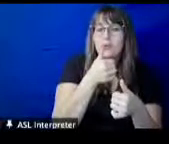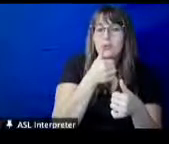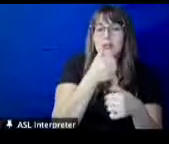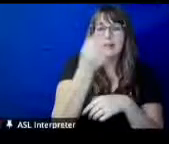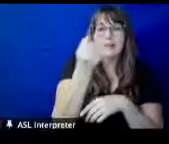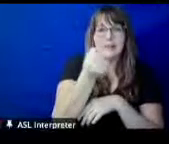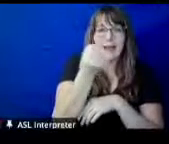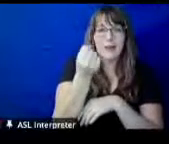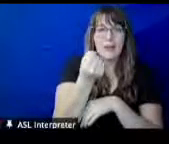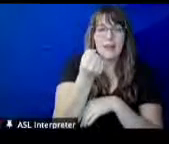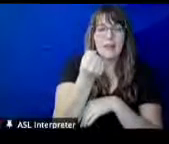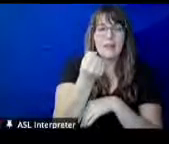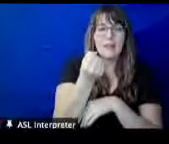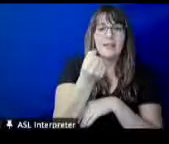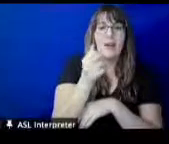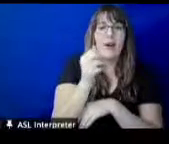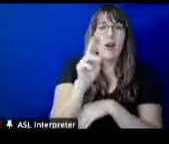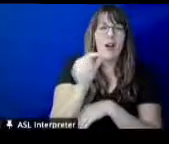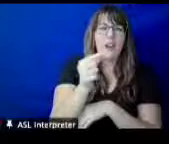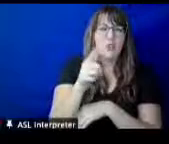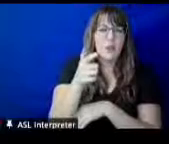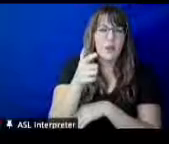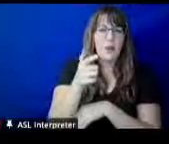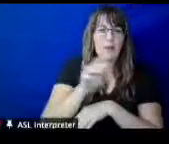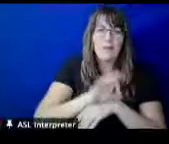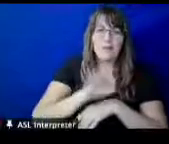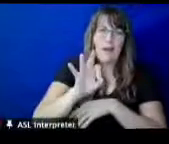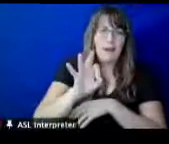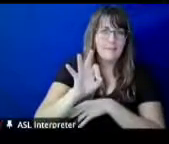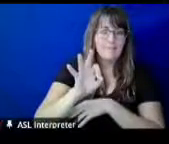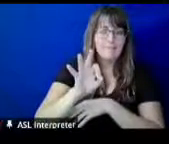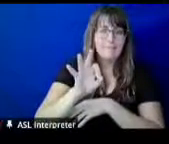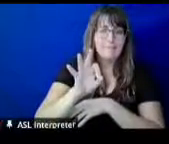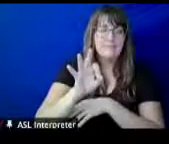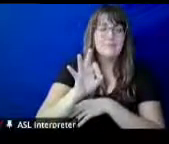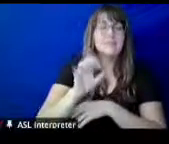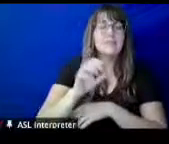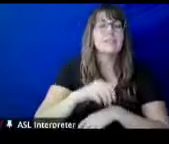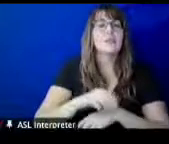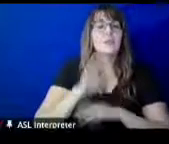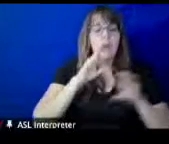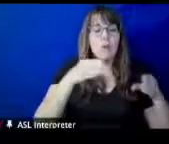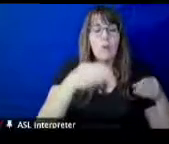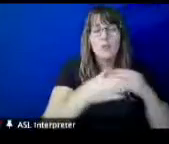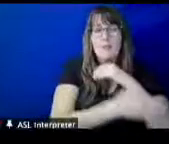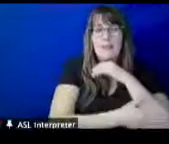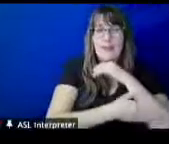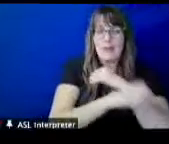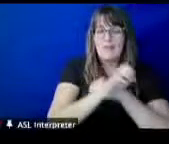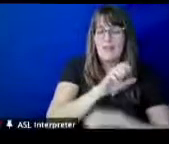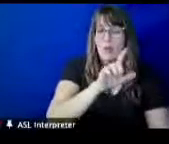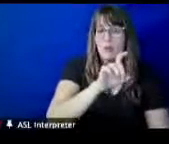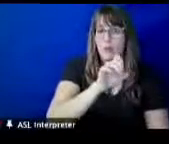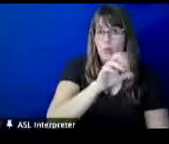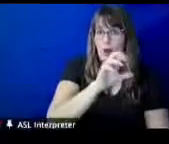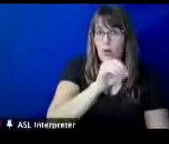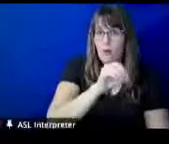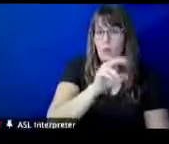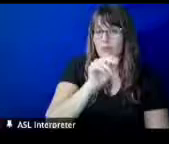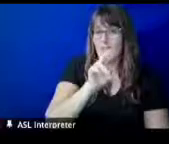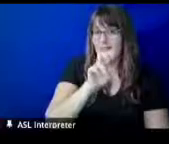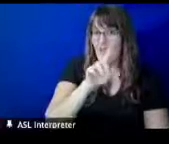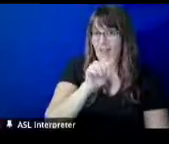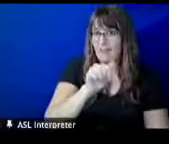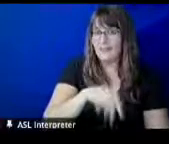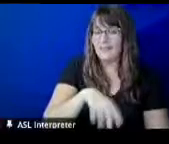Saturday, it's August 21st at 9 a.m., focusing on the counties of El Dorado, Nevada,